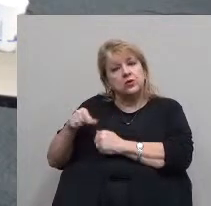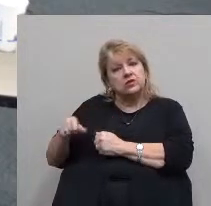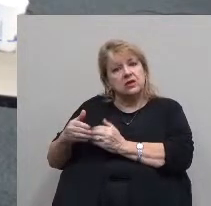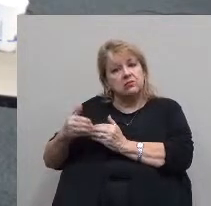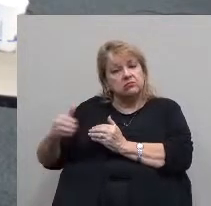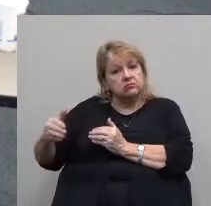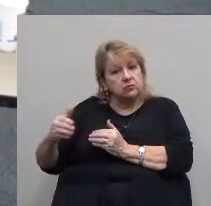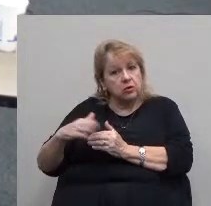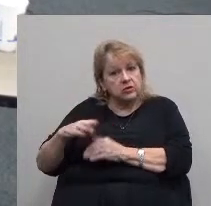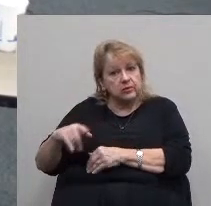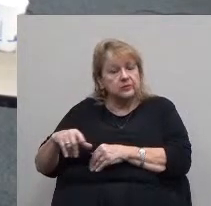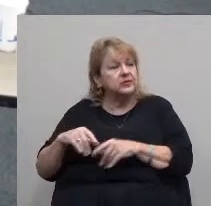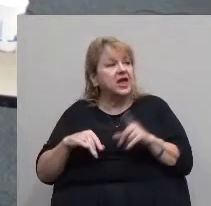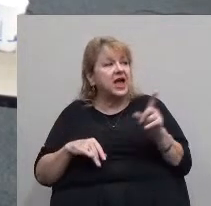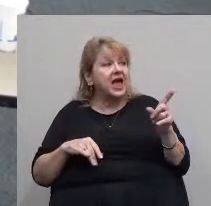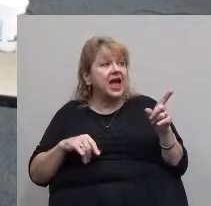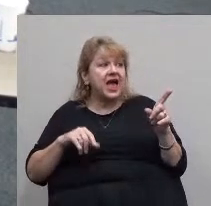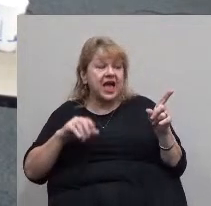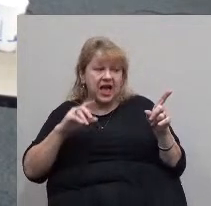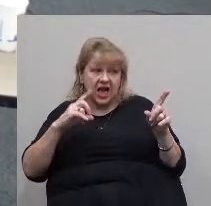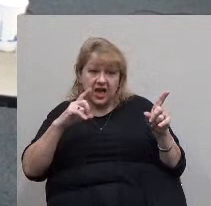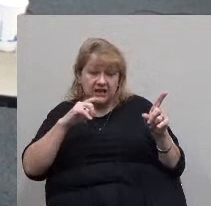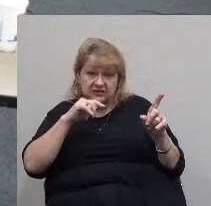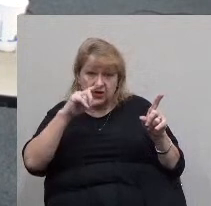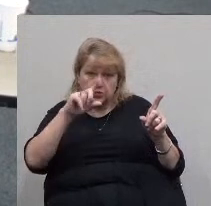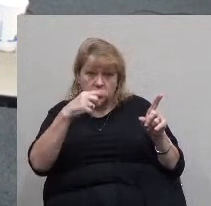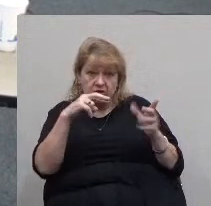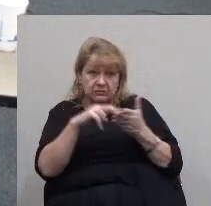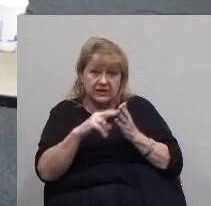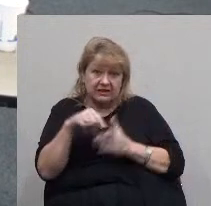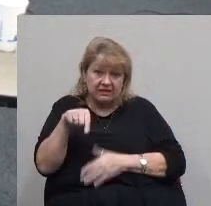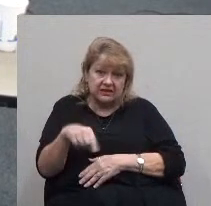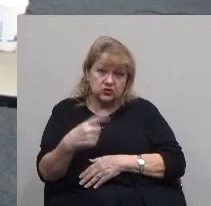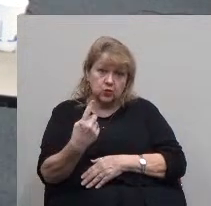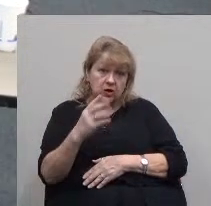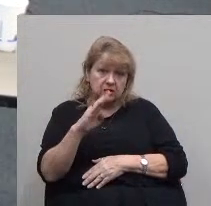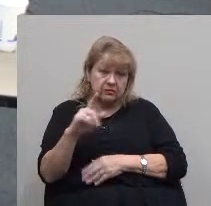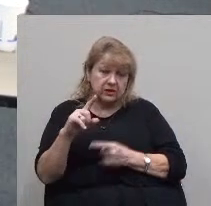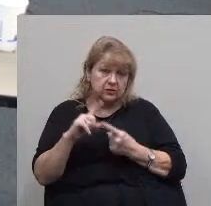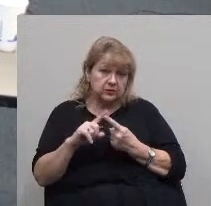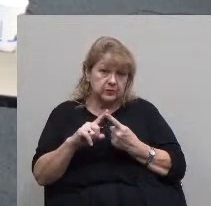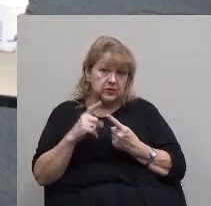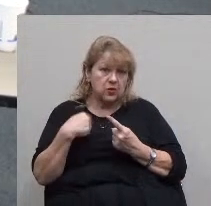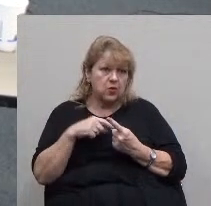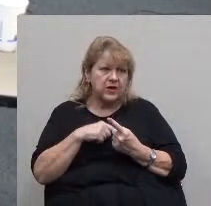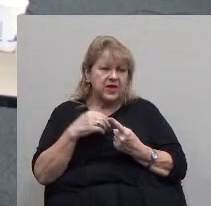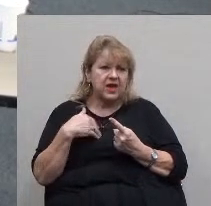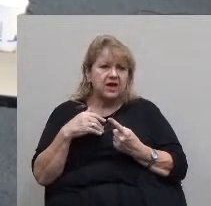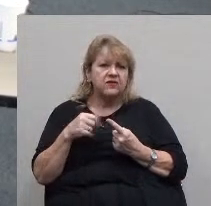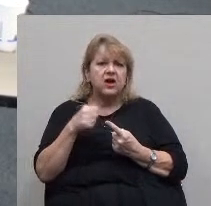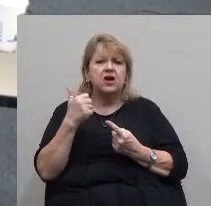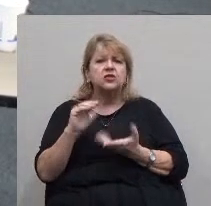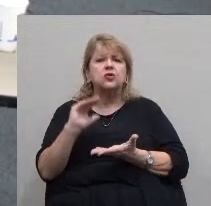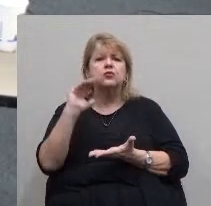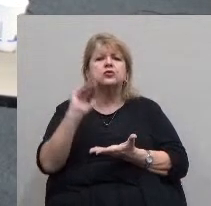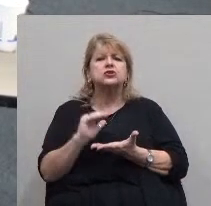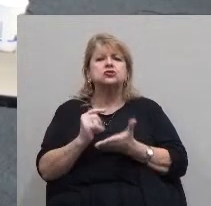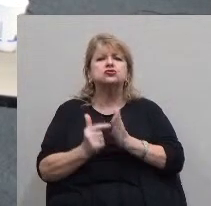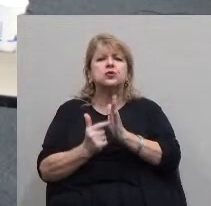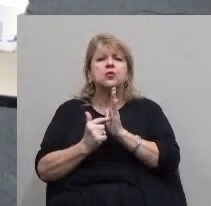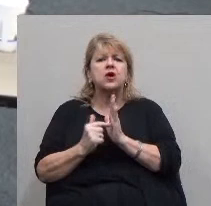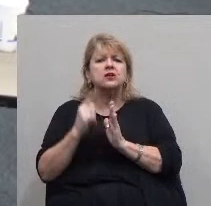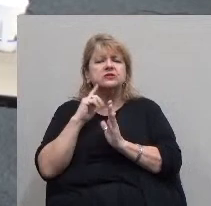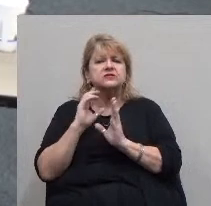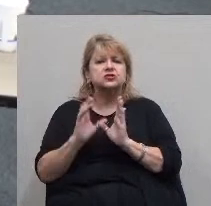wasn't talking about just this bill. There are others, if I'm remembering right, where we have reduced the requirements for